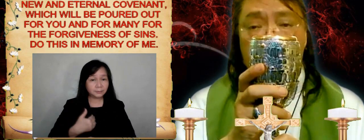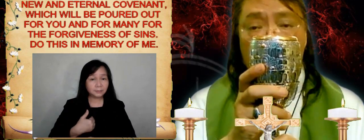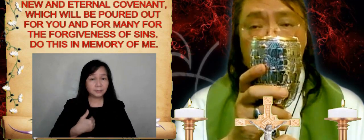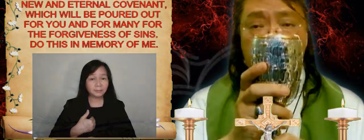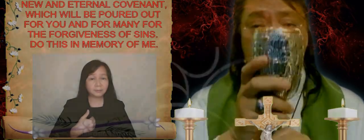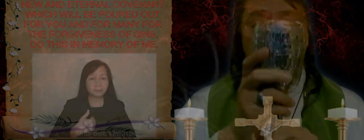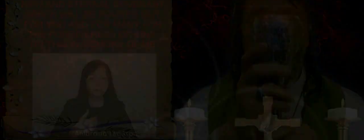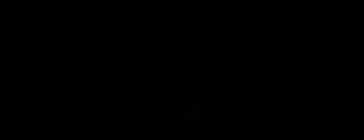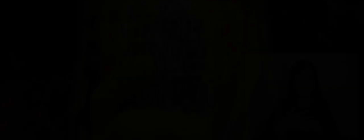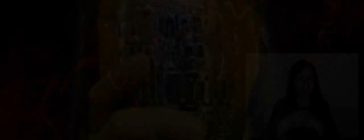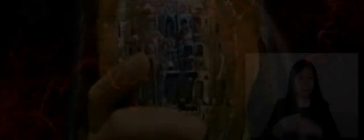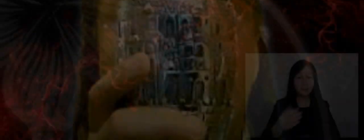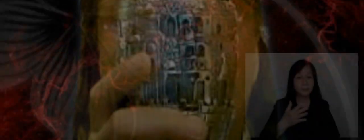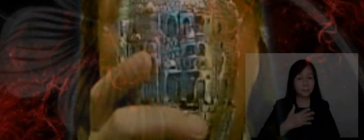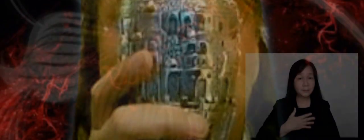memory of Me.